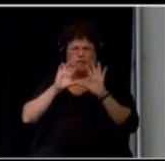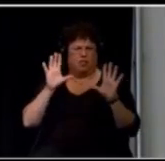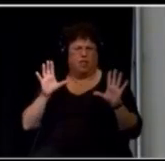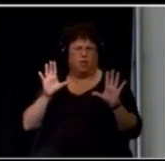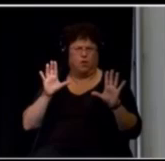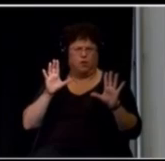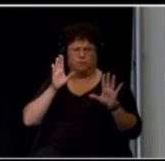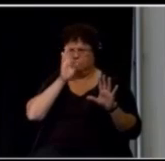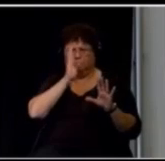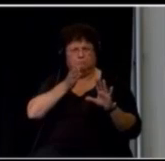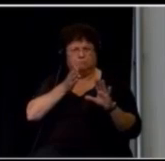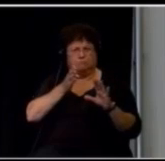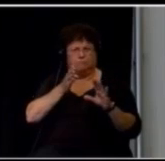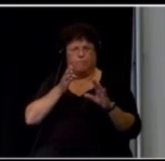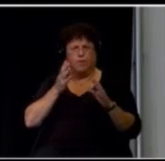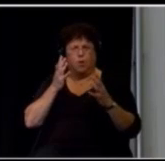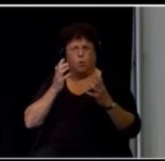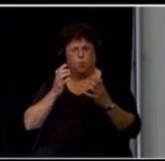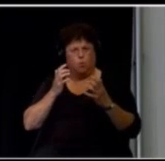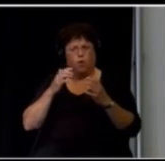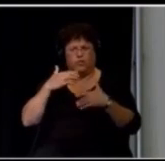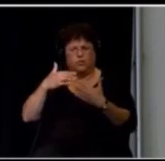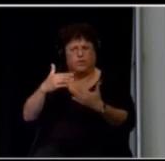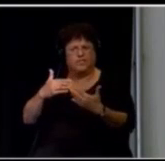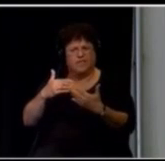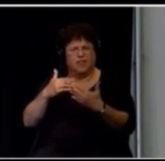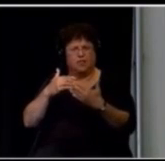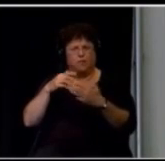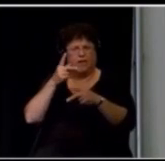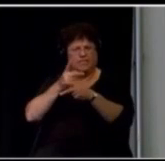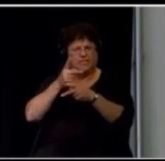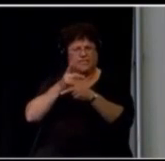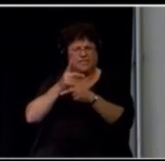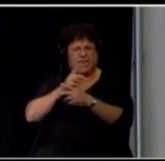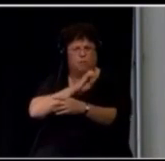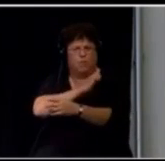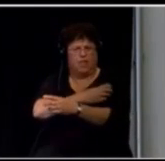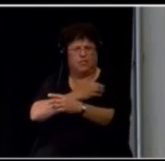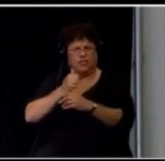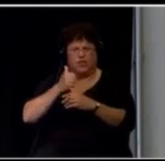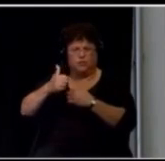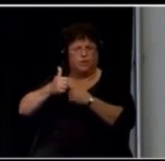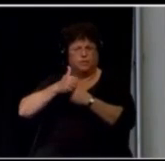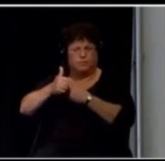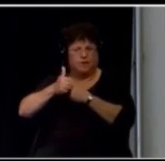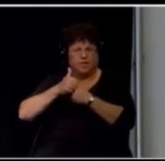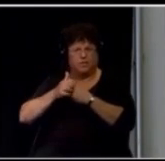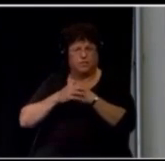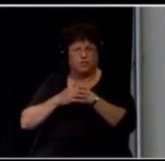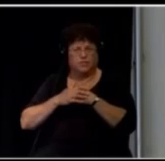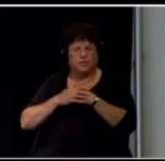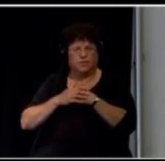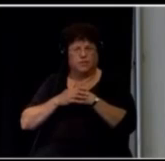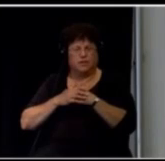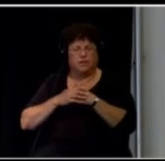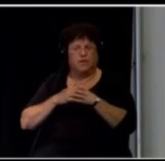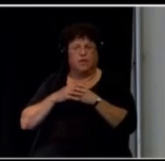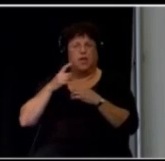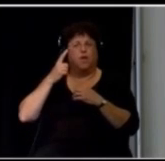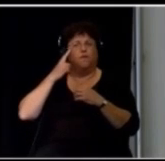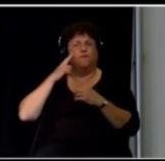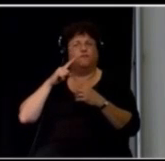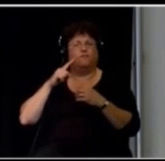really to accelerate the advent of sustainable energy and particularly sustainable transport. So, you know, in order